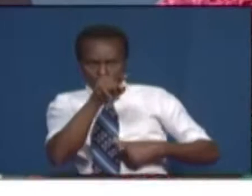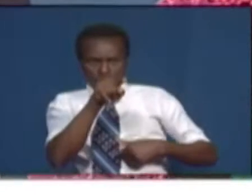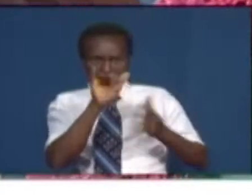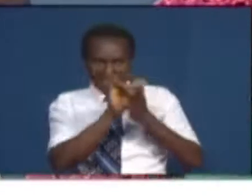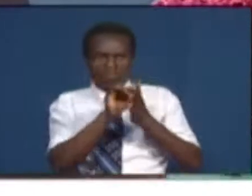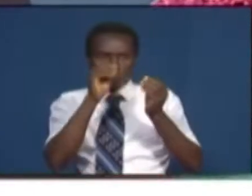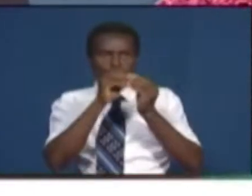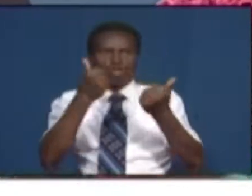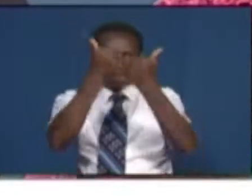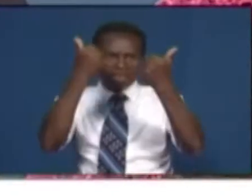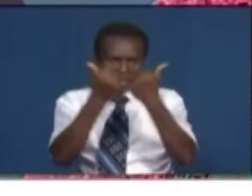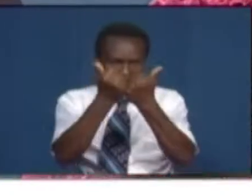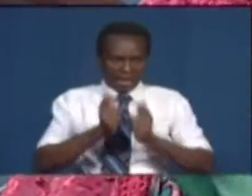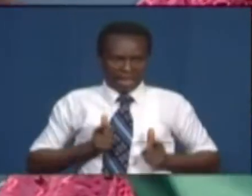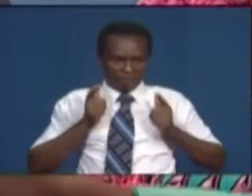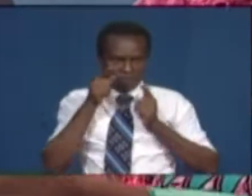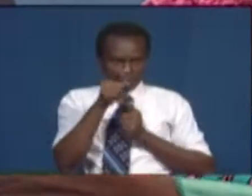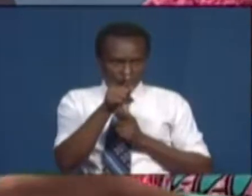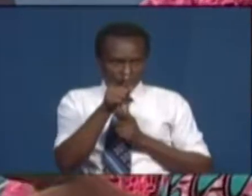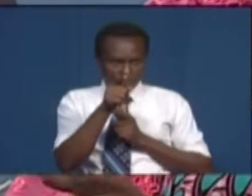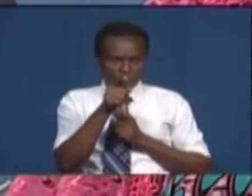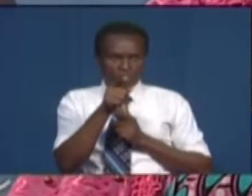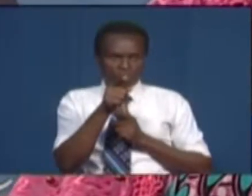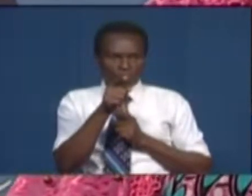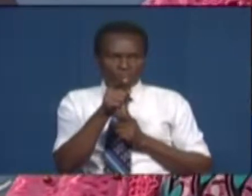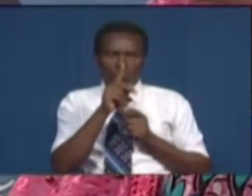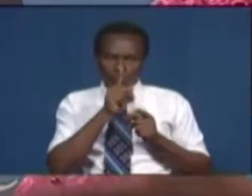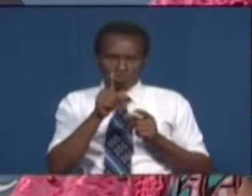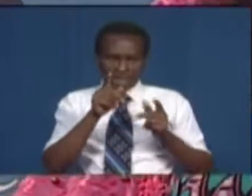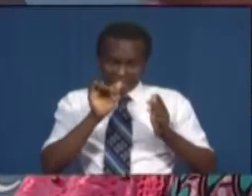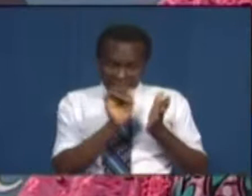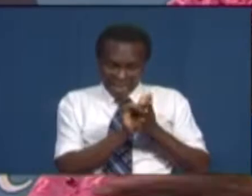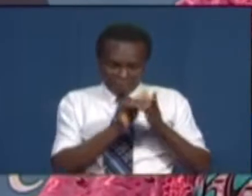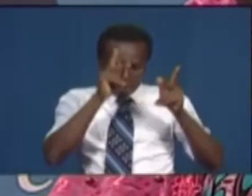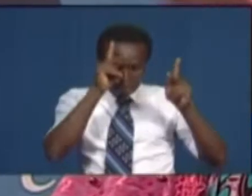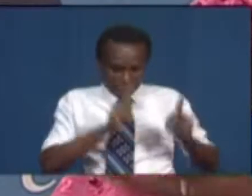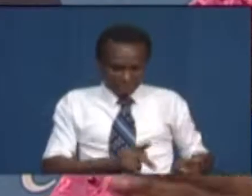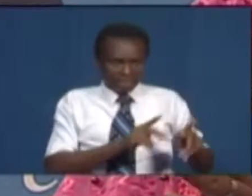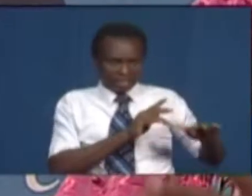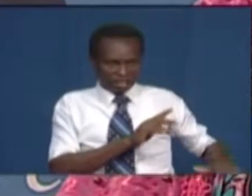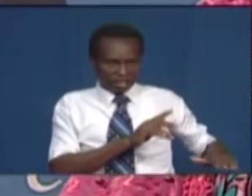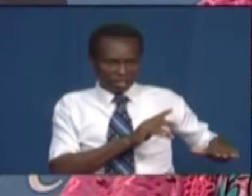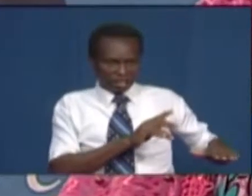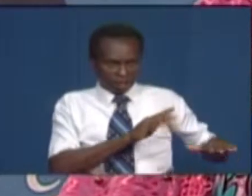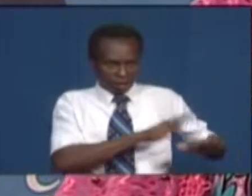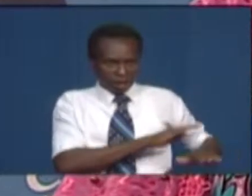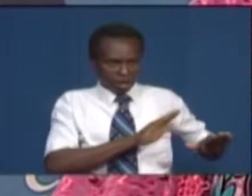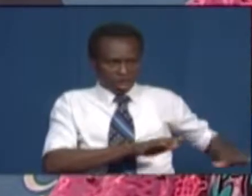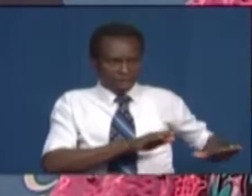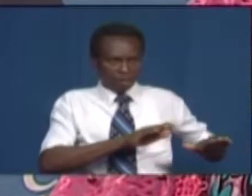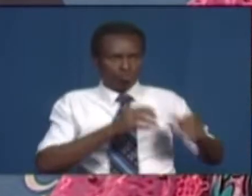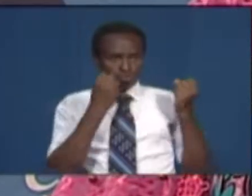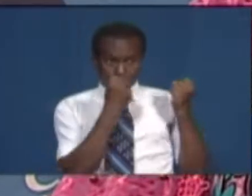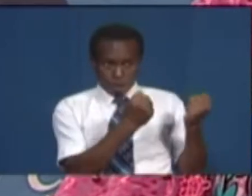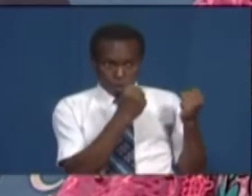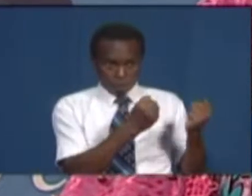this unhealthy adult will give birth to an unhealthy child, and it becomes a kind of vicious cycle that never ends. So